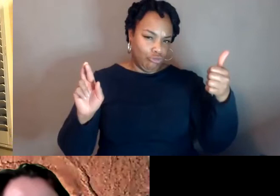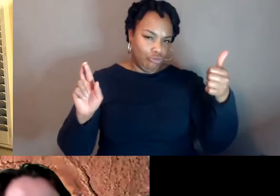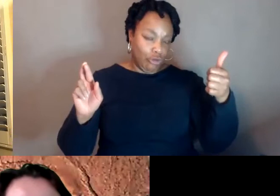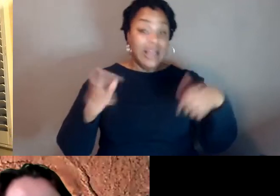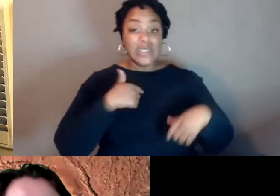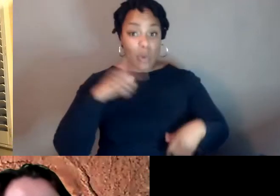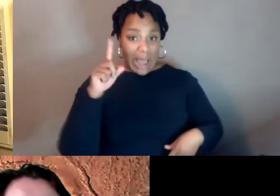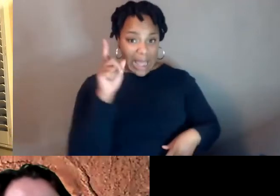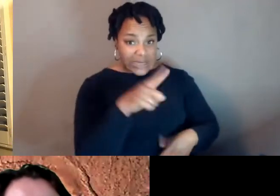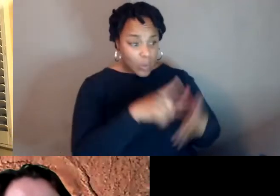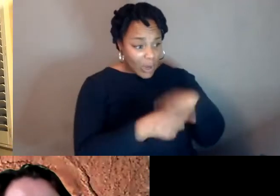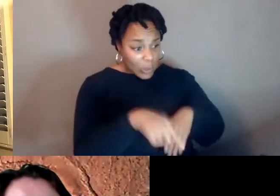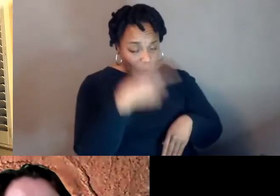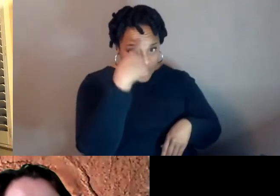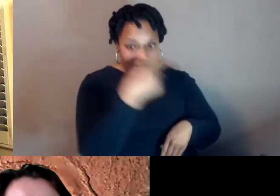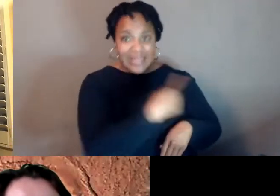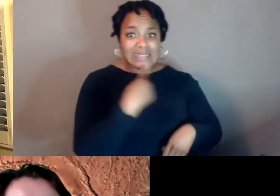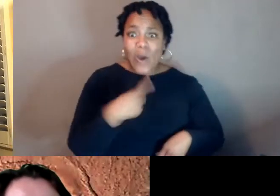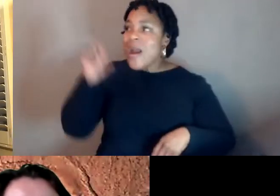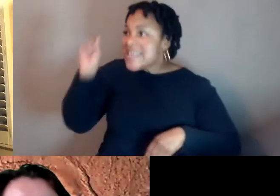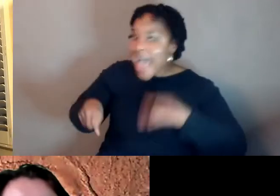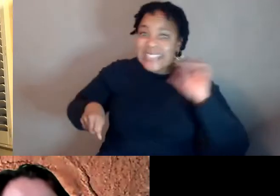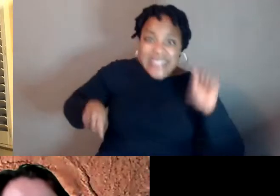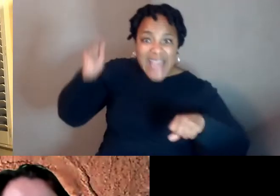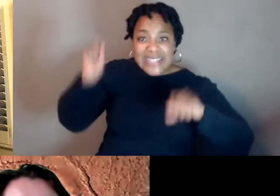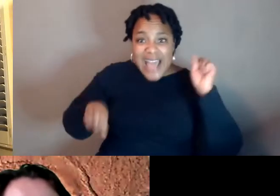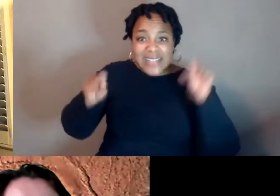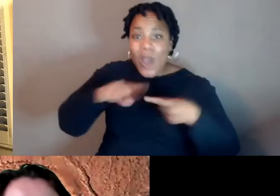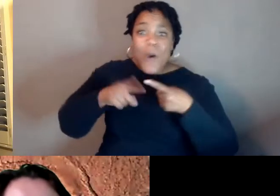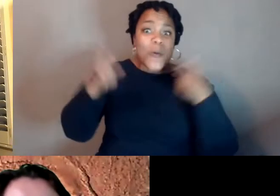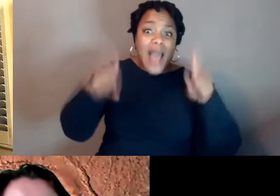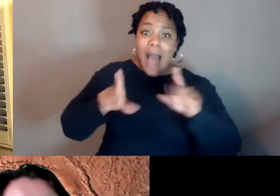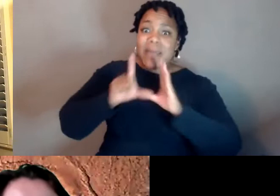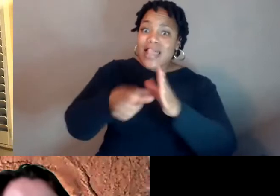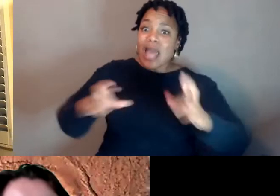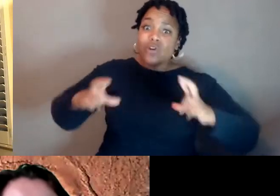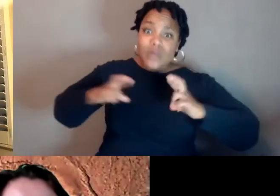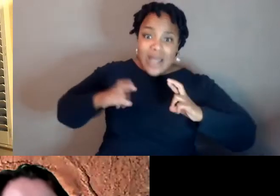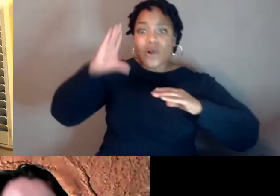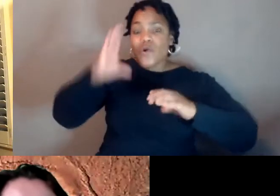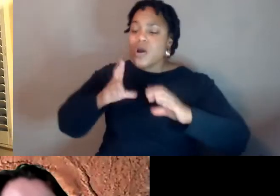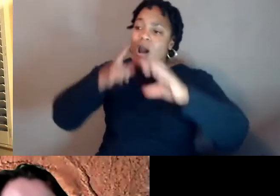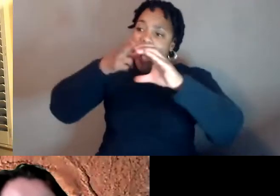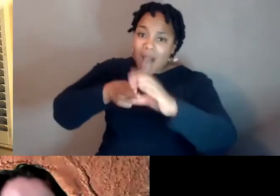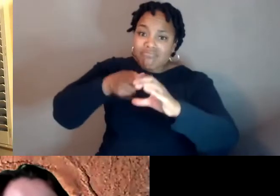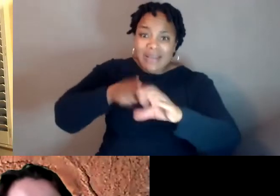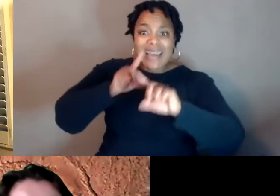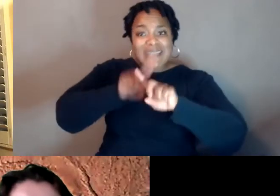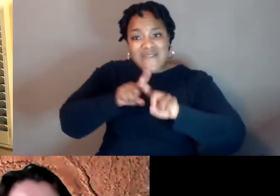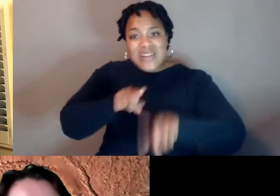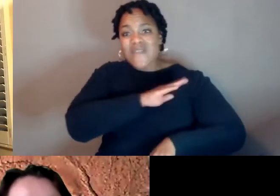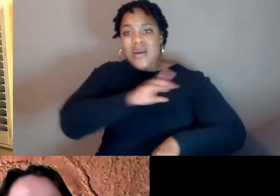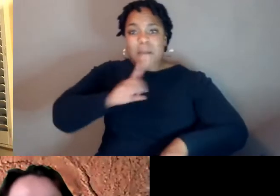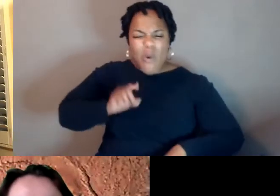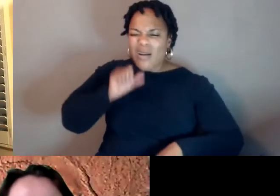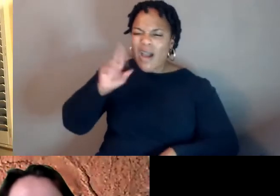retire. You're going to be on all these paying boards, not the United Way that doesn't pay you, but you'll